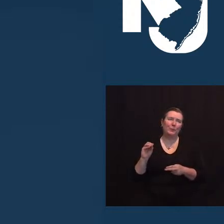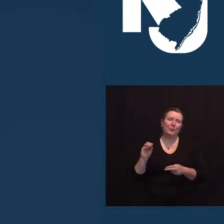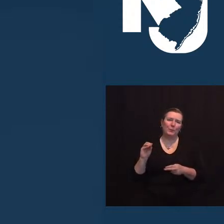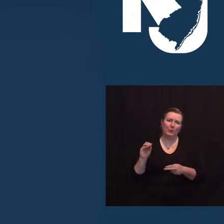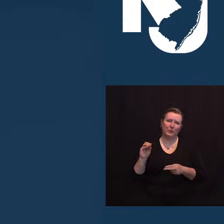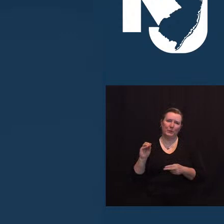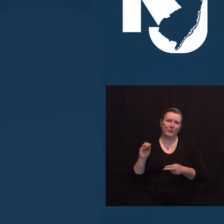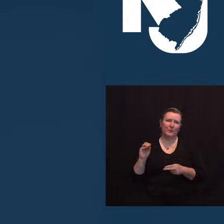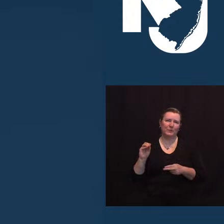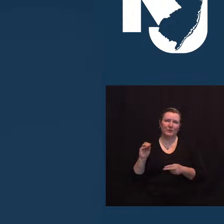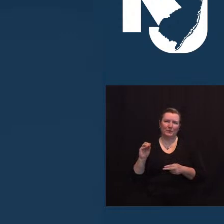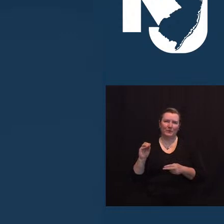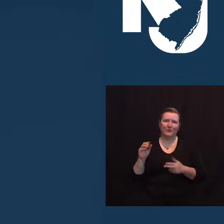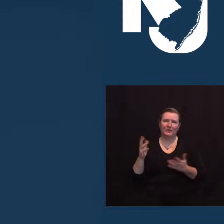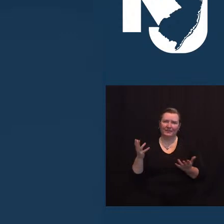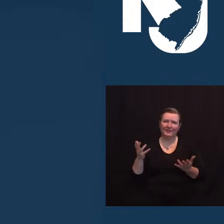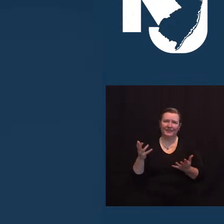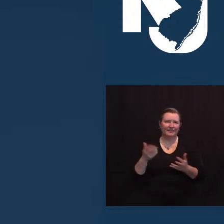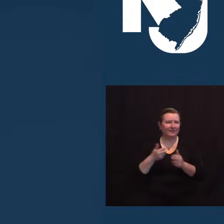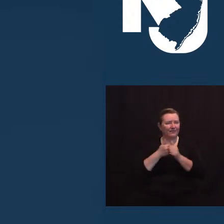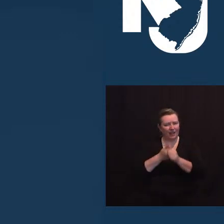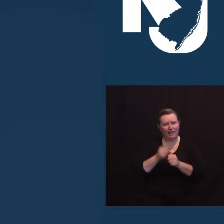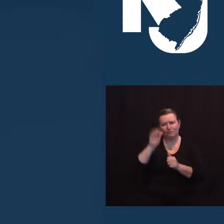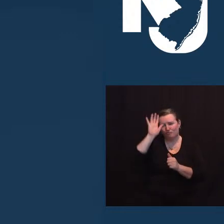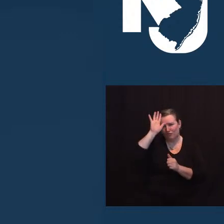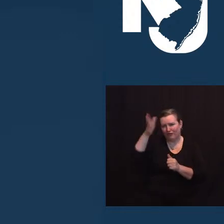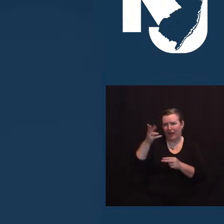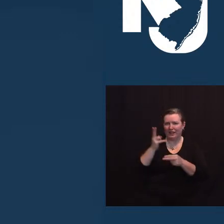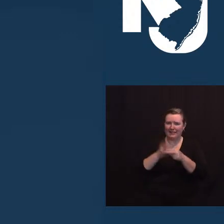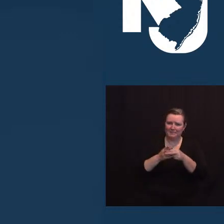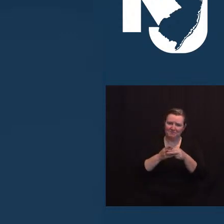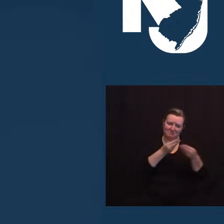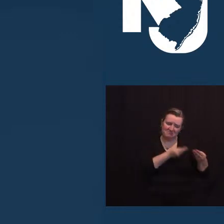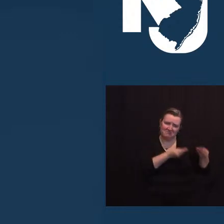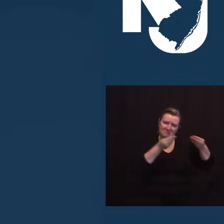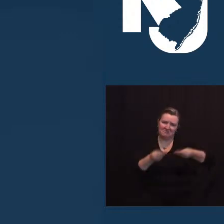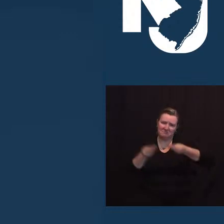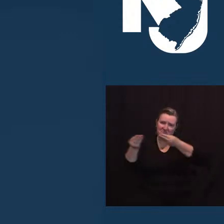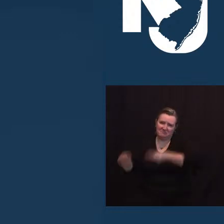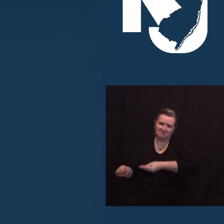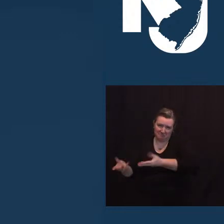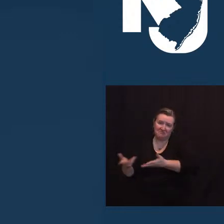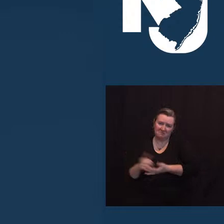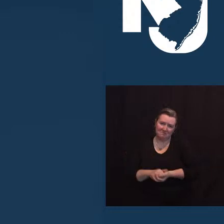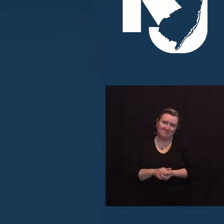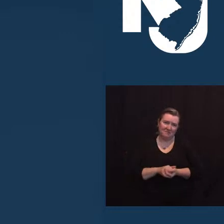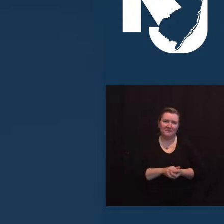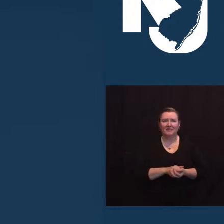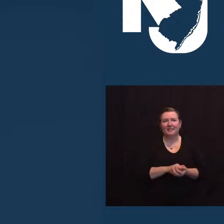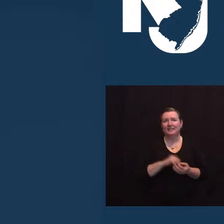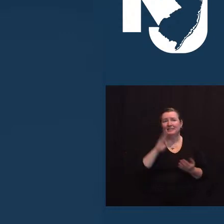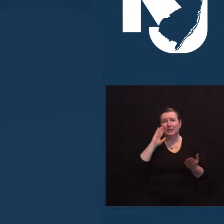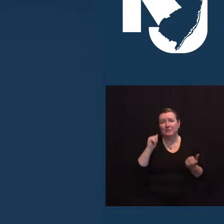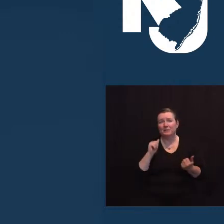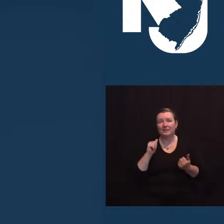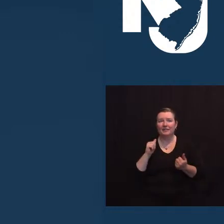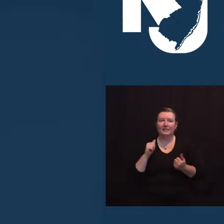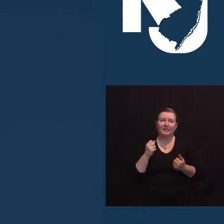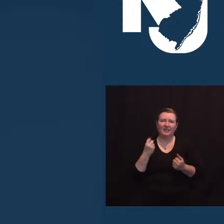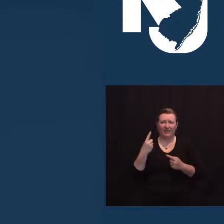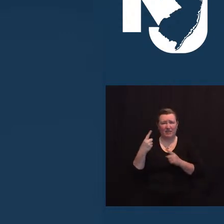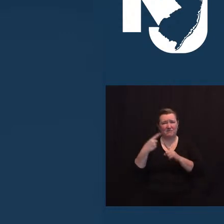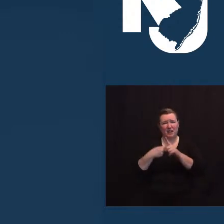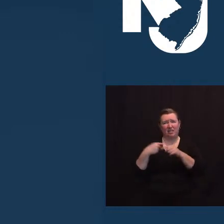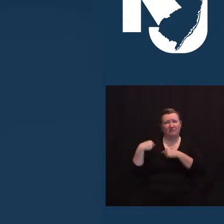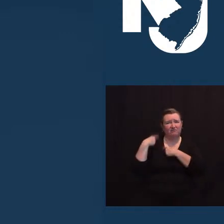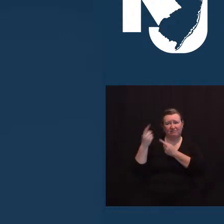and Nicholas. We hope that over the past 11 months since his passing, Joe's family's grief has at least turned